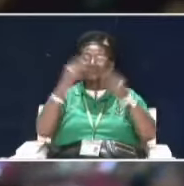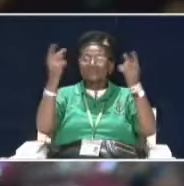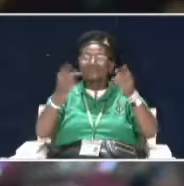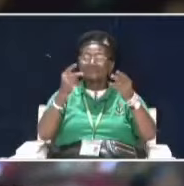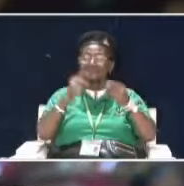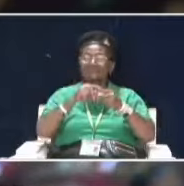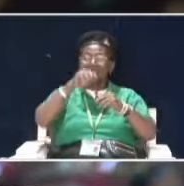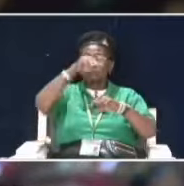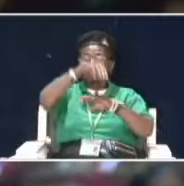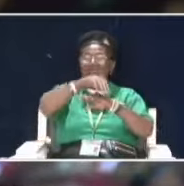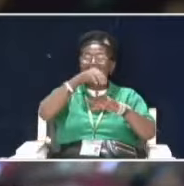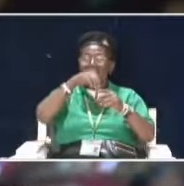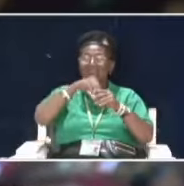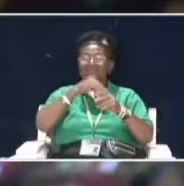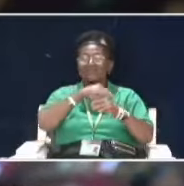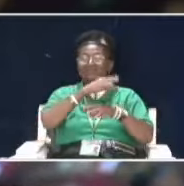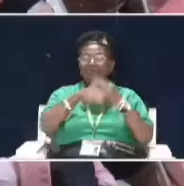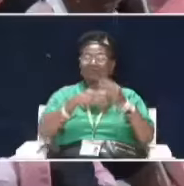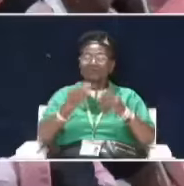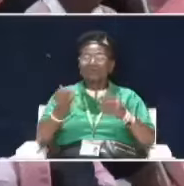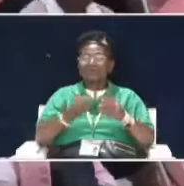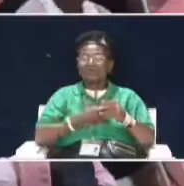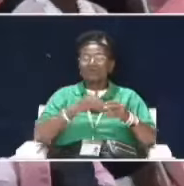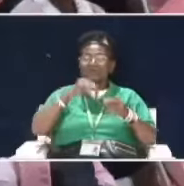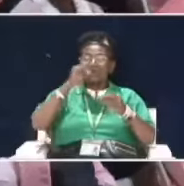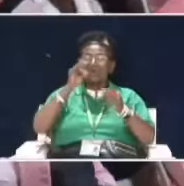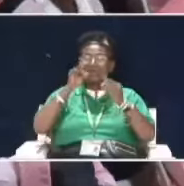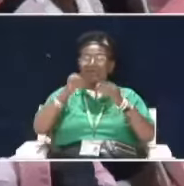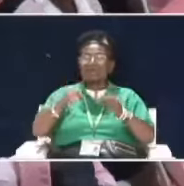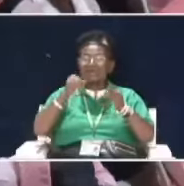In all our families.